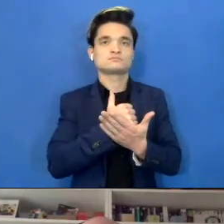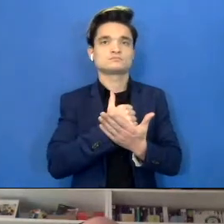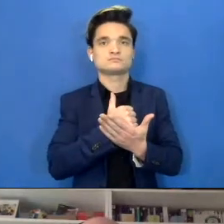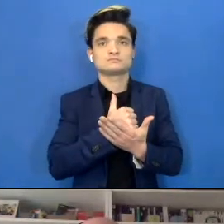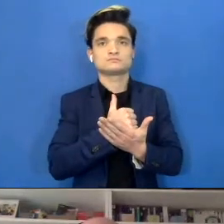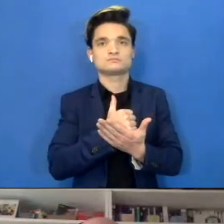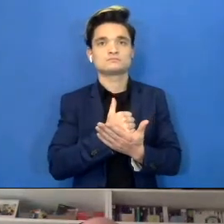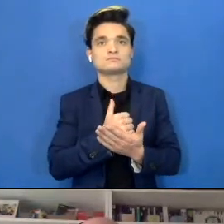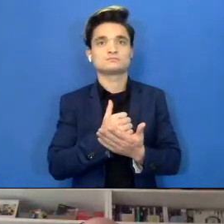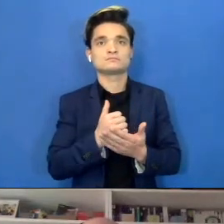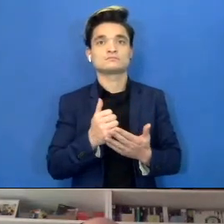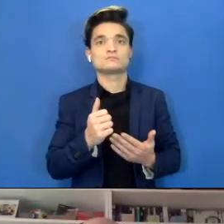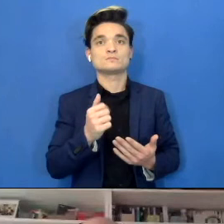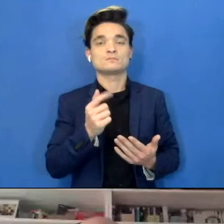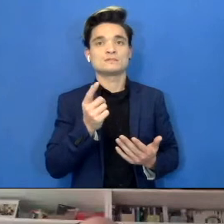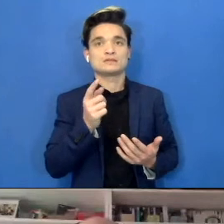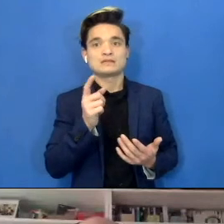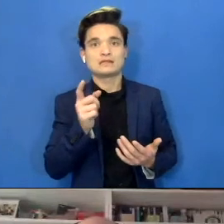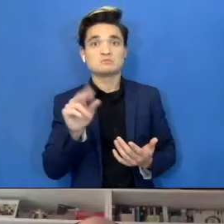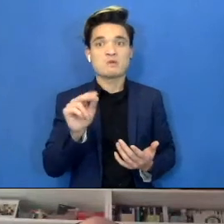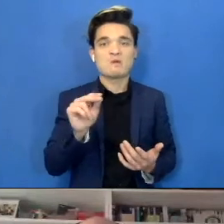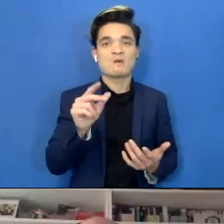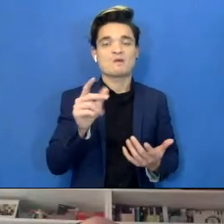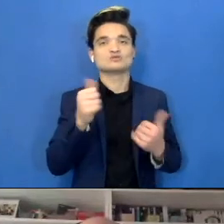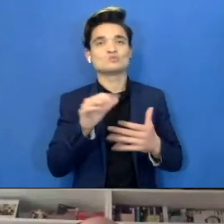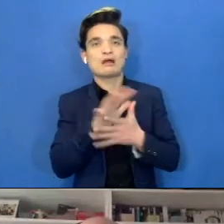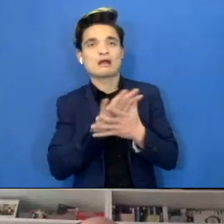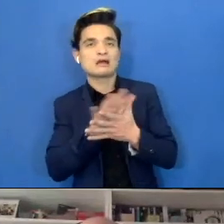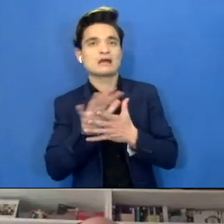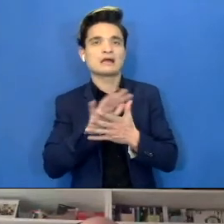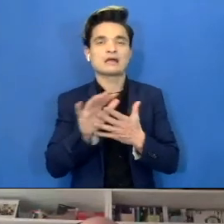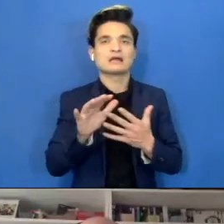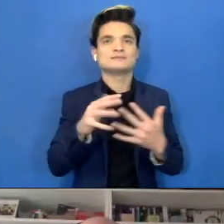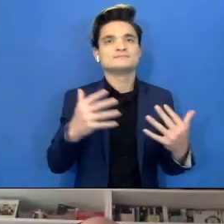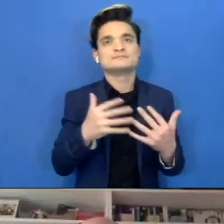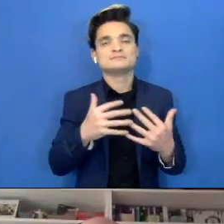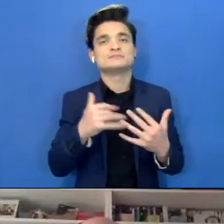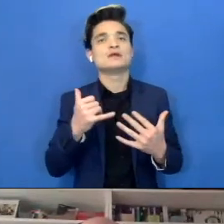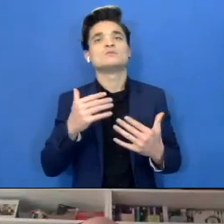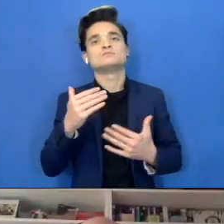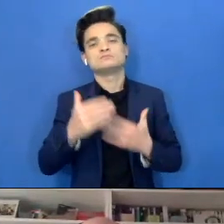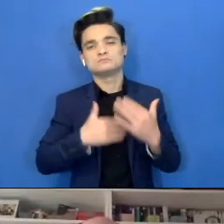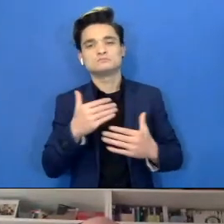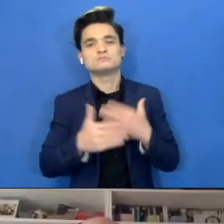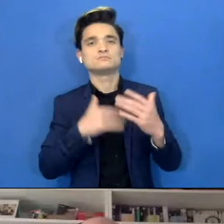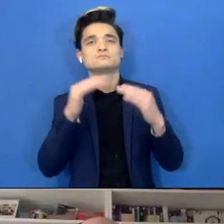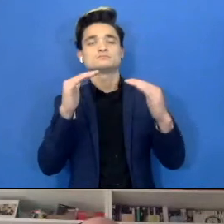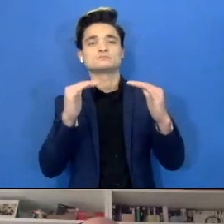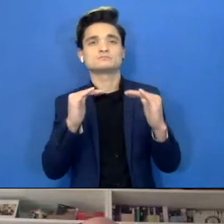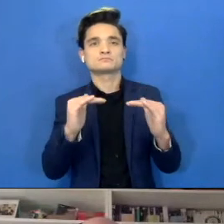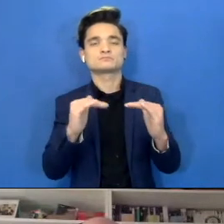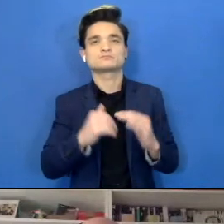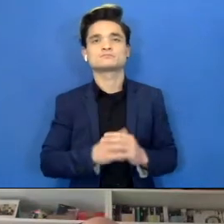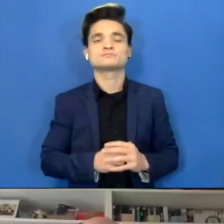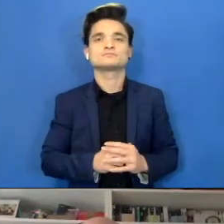Let's move on to that bit. So instead of saying yes and, let's learn to say no but, and it's a good